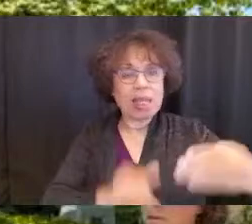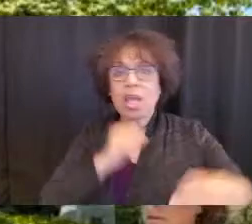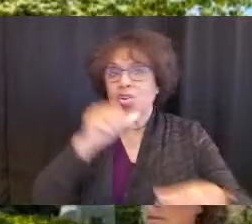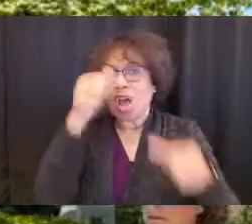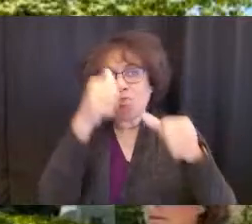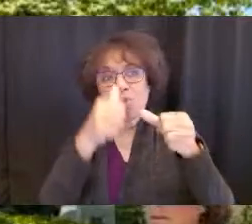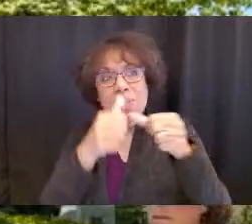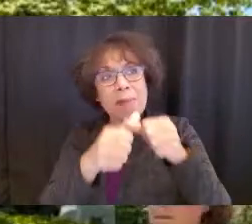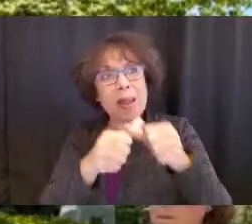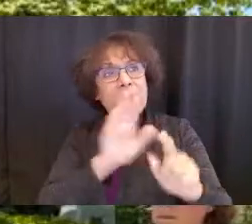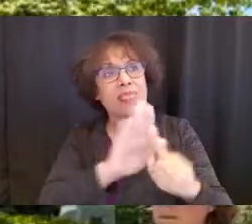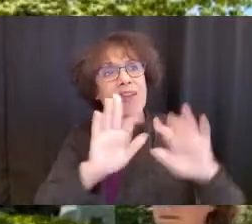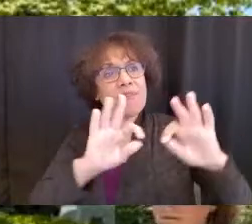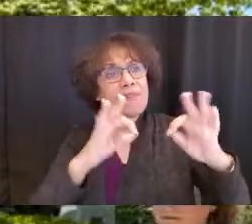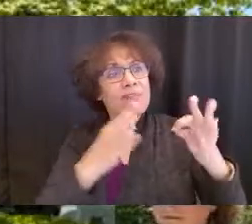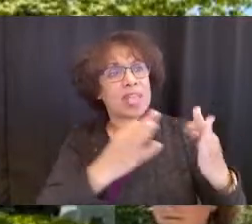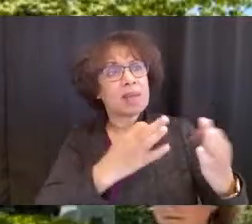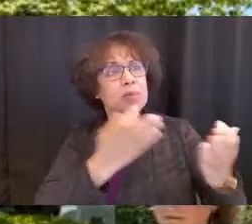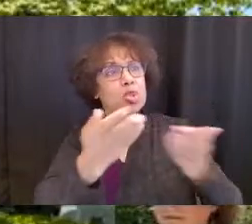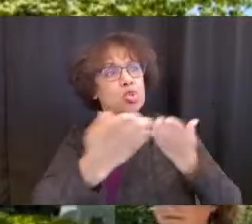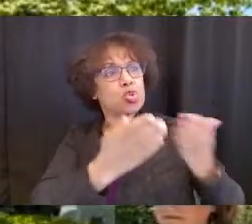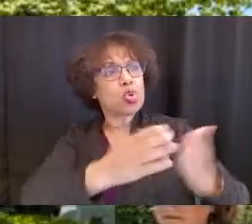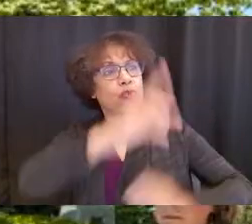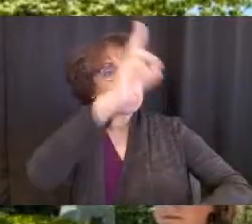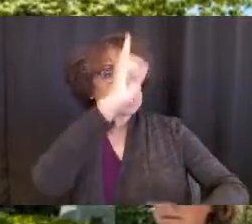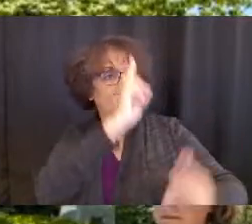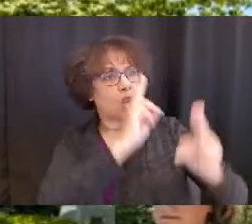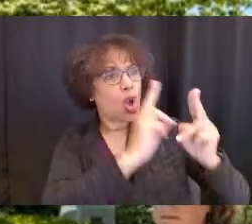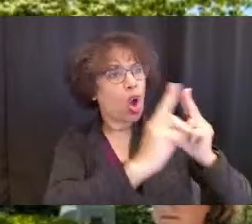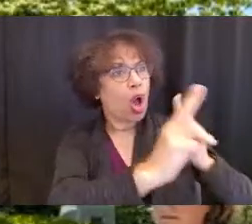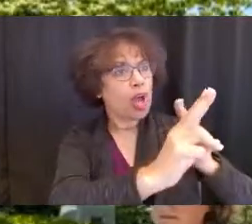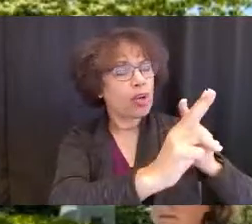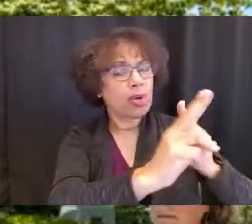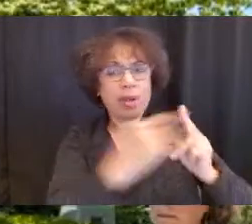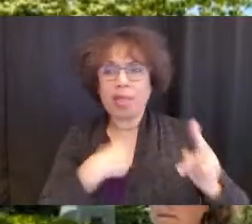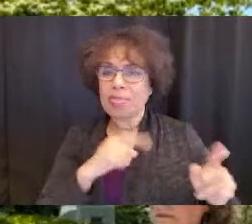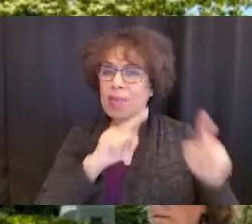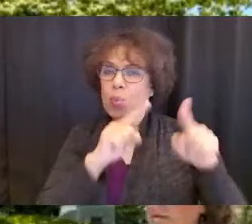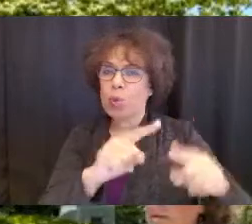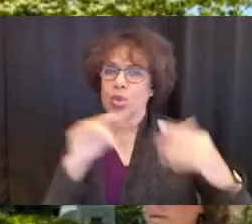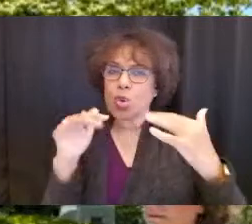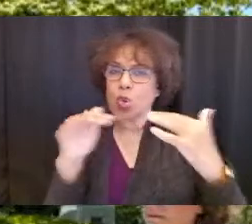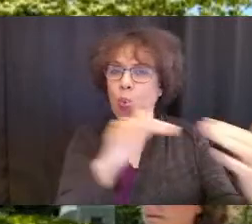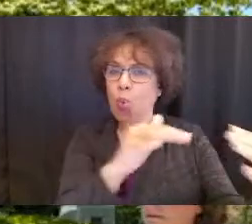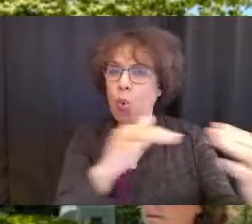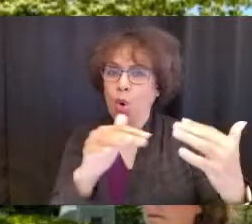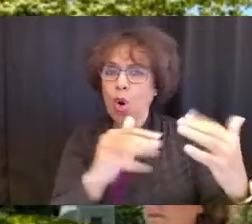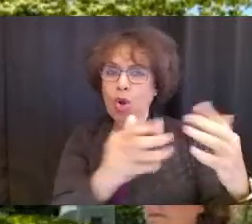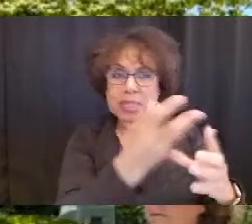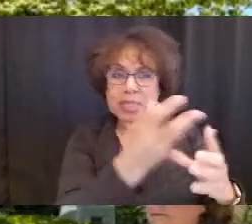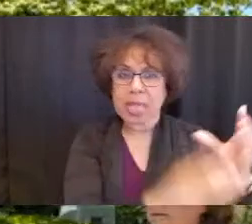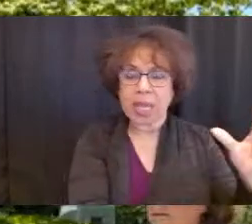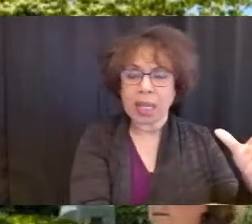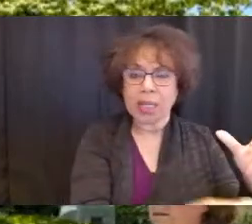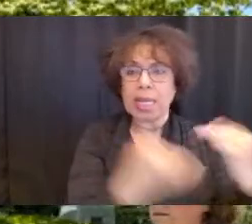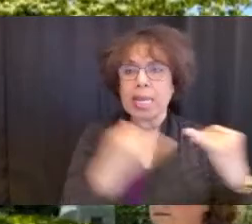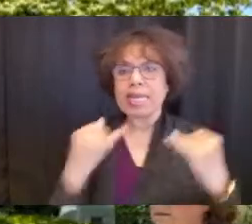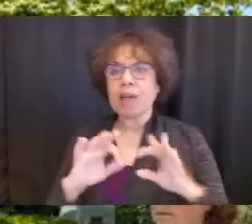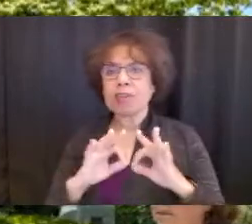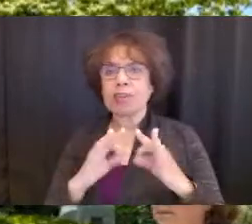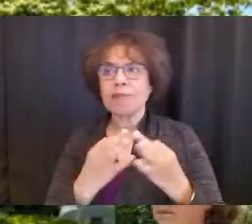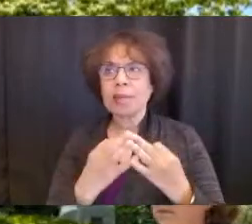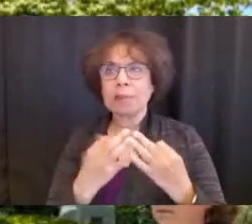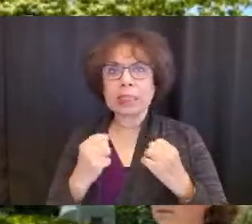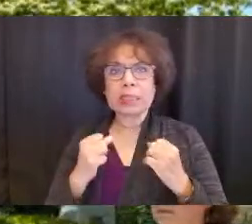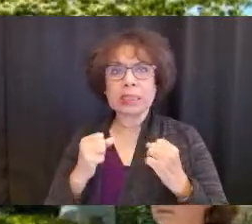the service, the honor and prestige that their loved one went to war or combat with, they're worrying if they're going to be able to